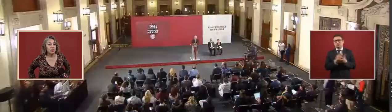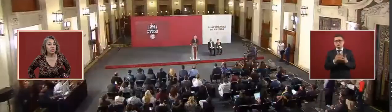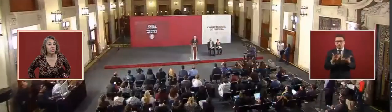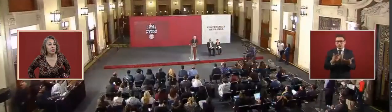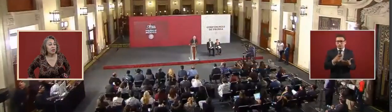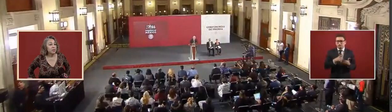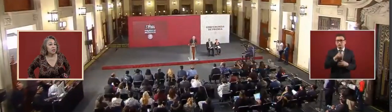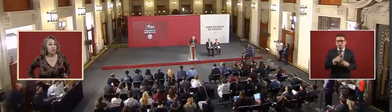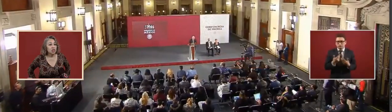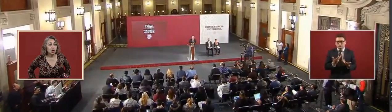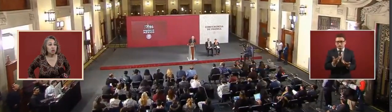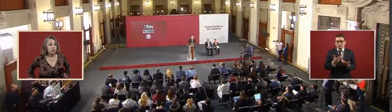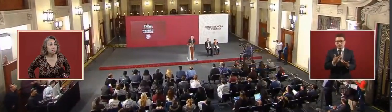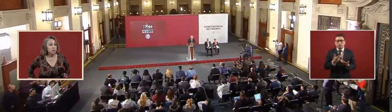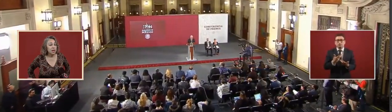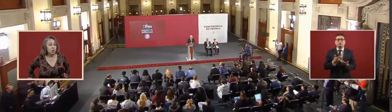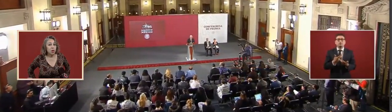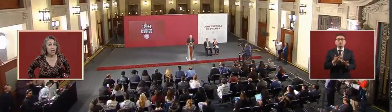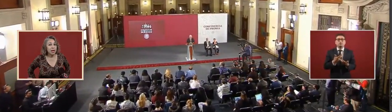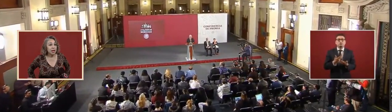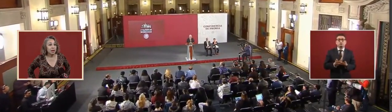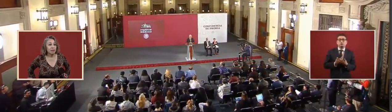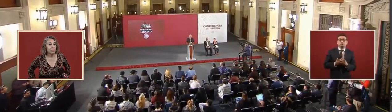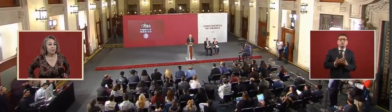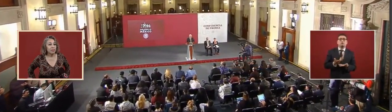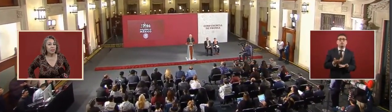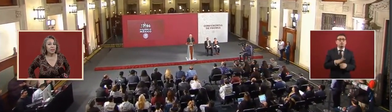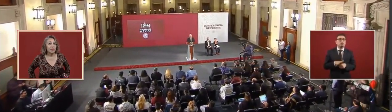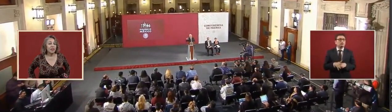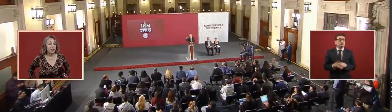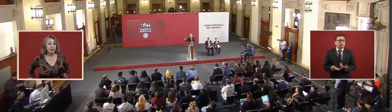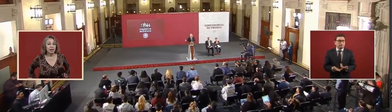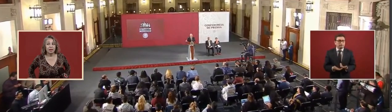people, don't be waiting